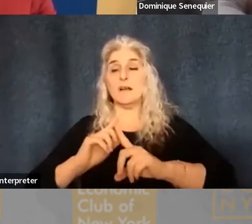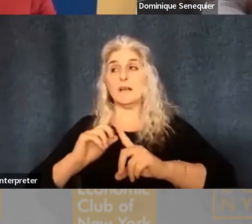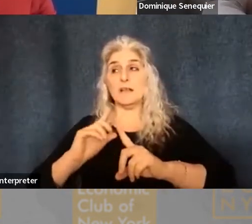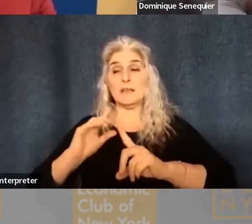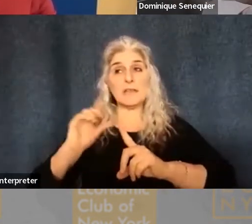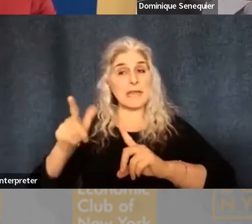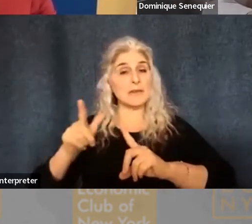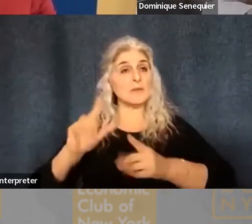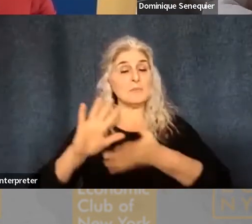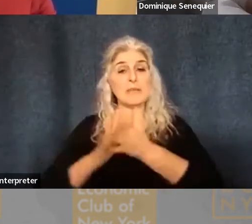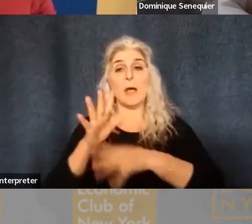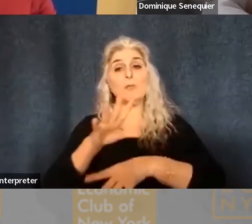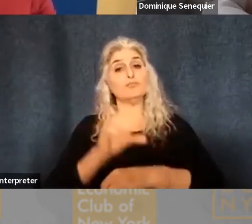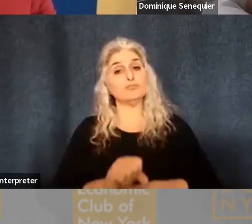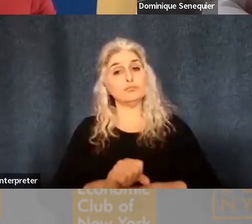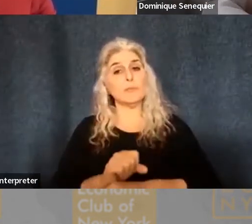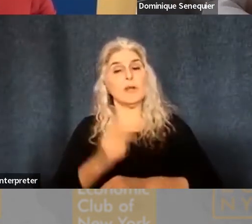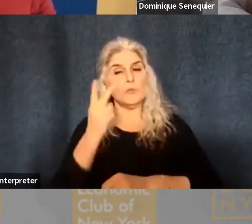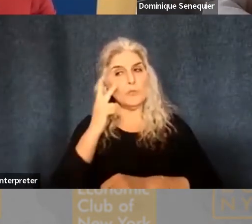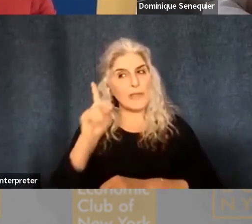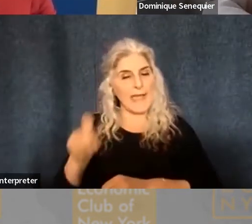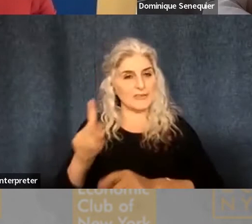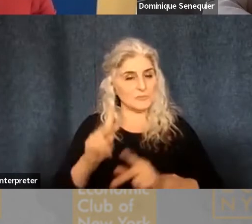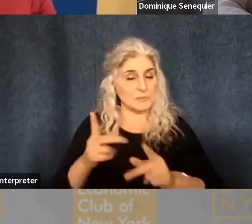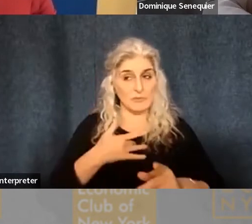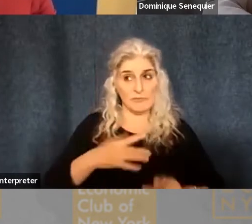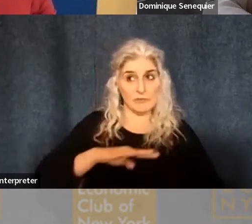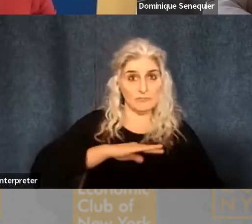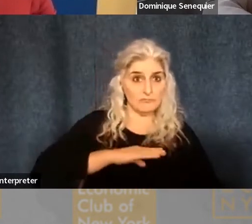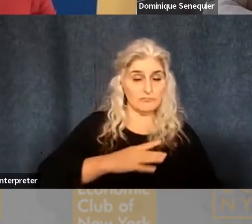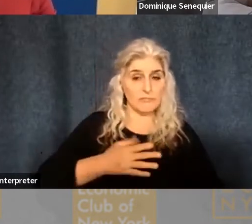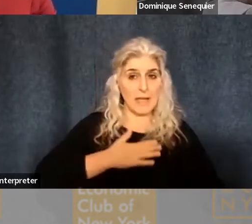that. And I'm less in favor of flexible offices.